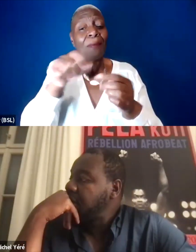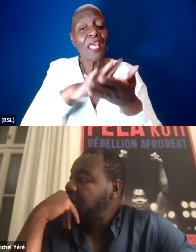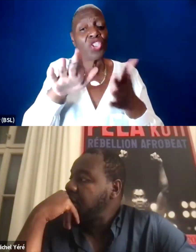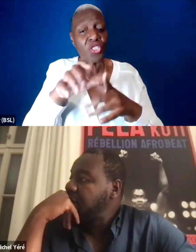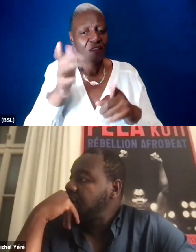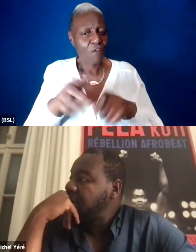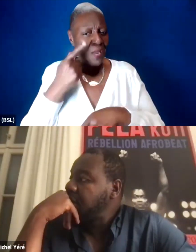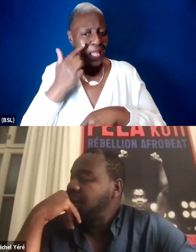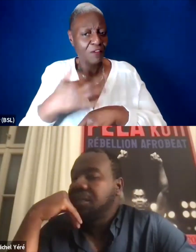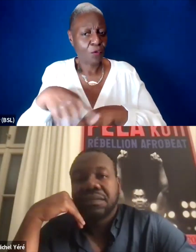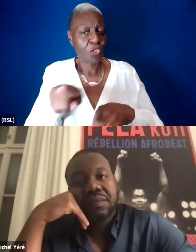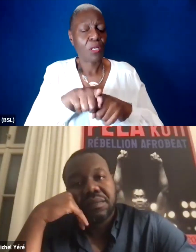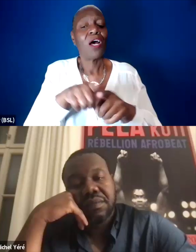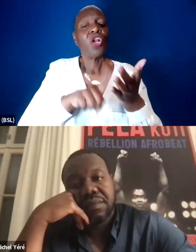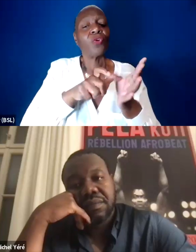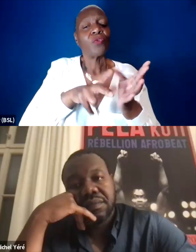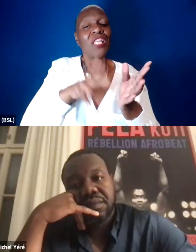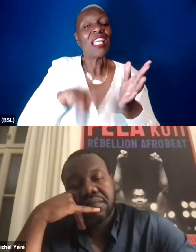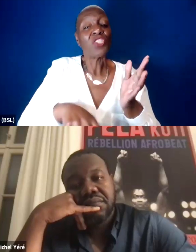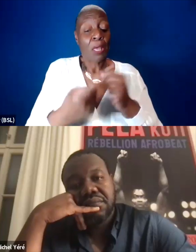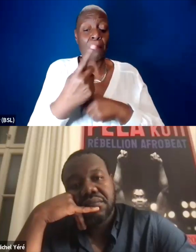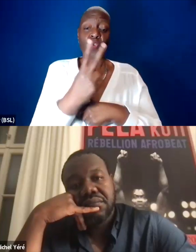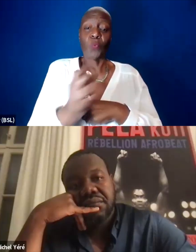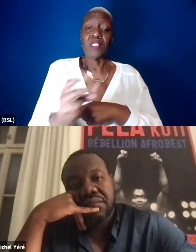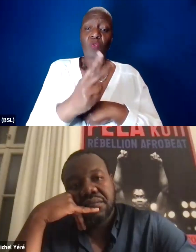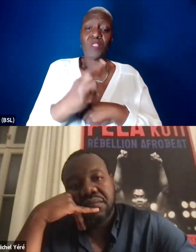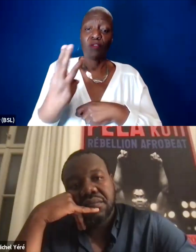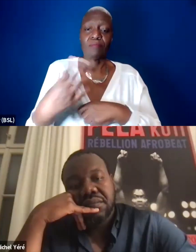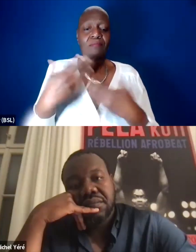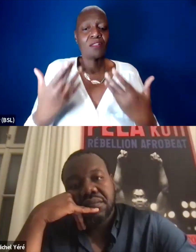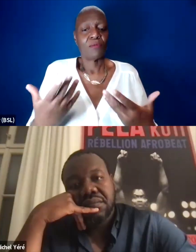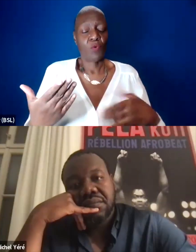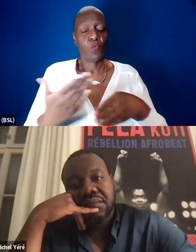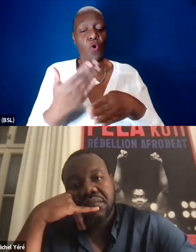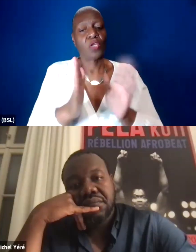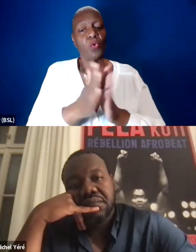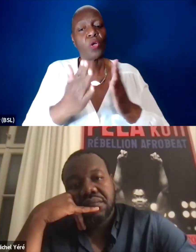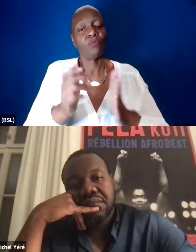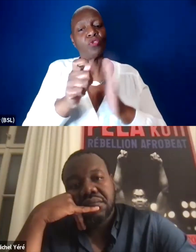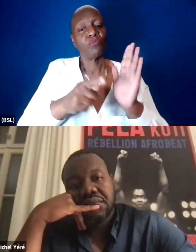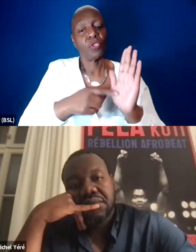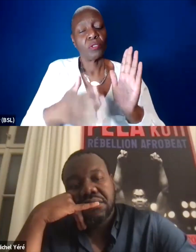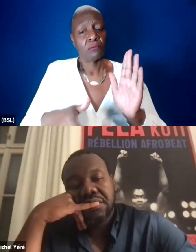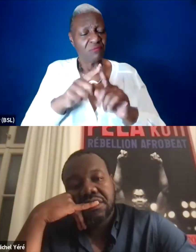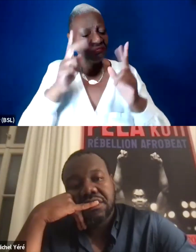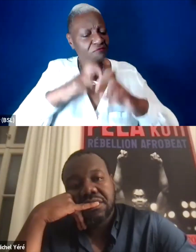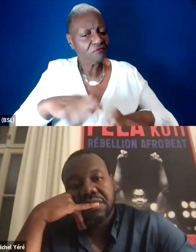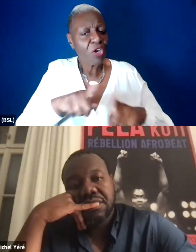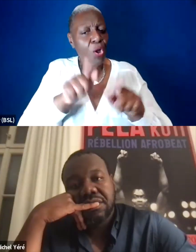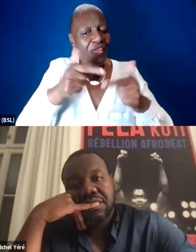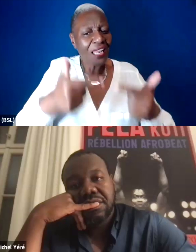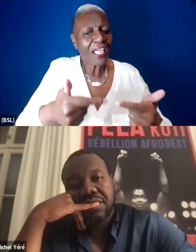of California, Los Angeles in 2023 and is currently at work on a book project that explores the role of